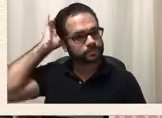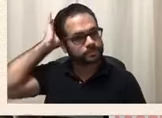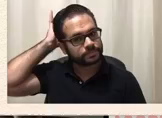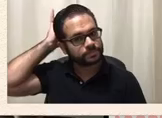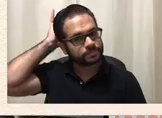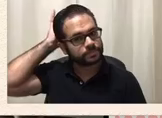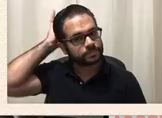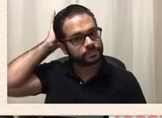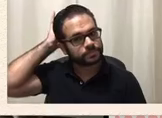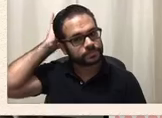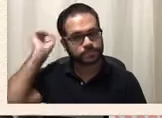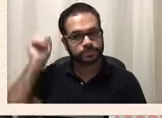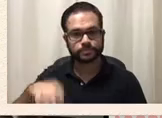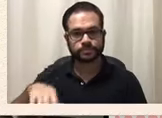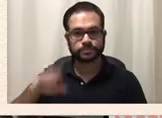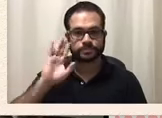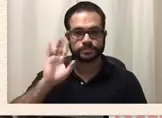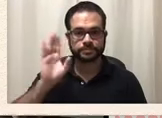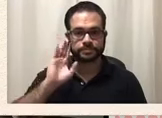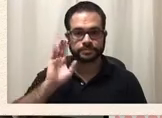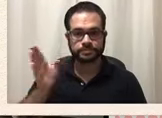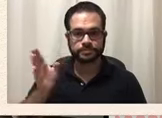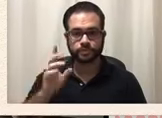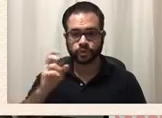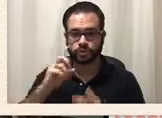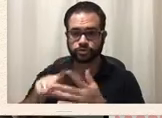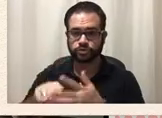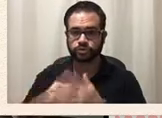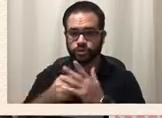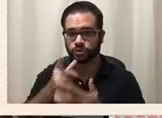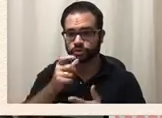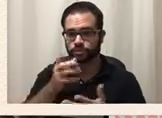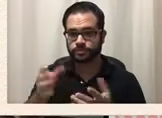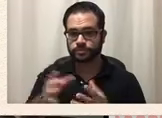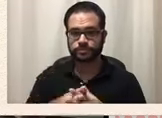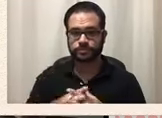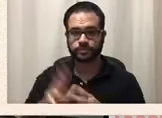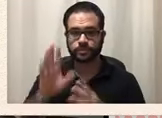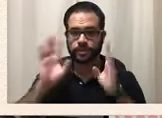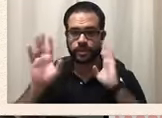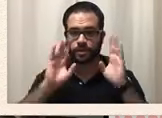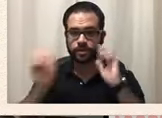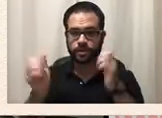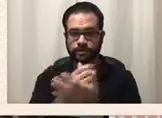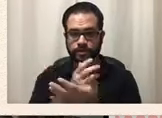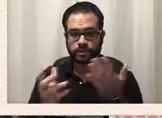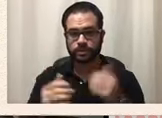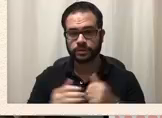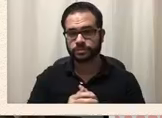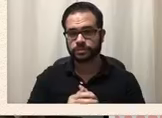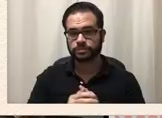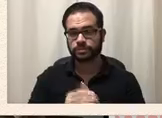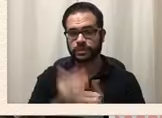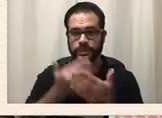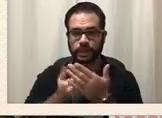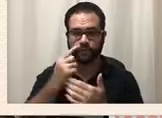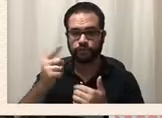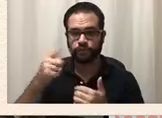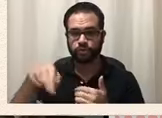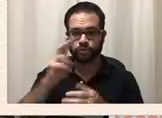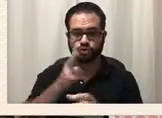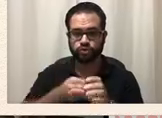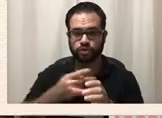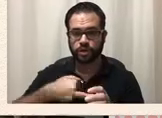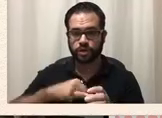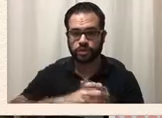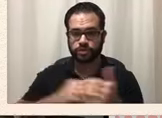Arizona, you want to kick us off? Good evening, everyone. Thank you for joining us today. Today we're